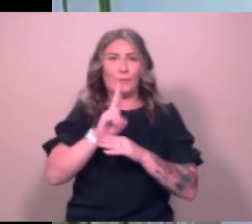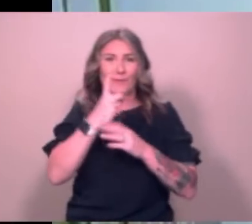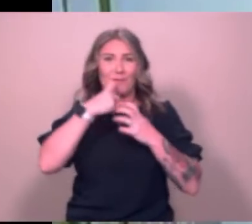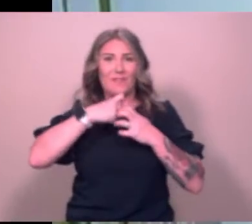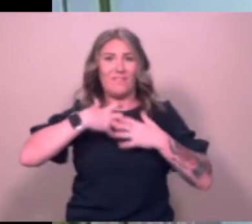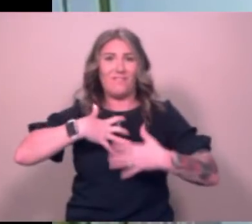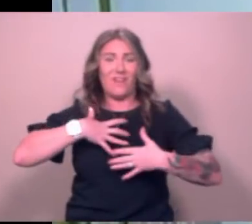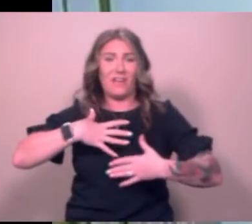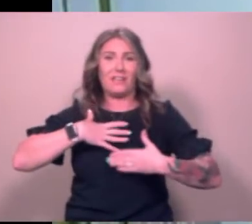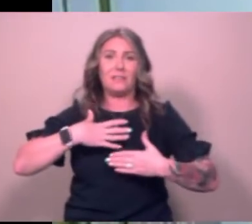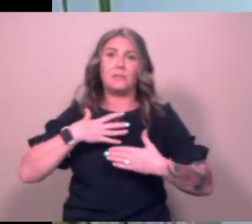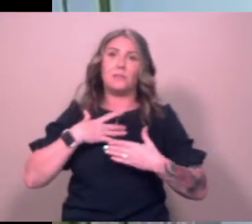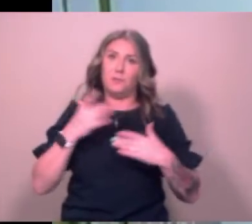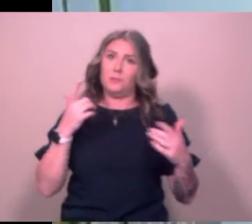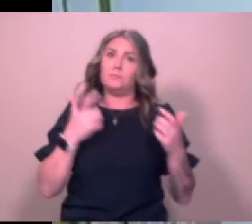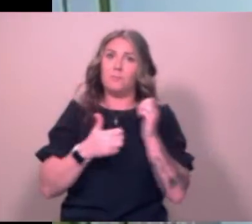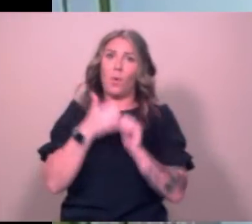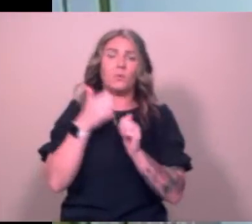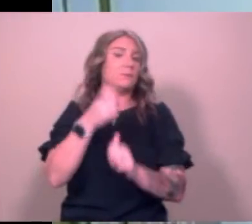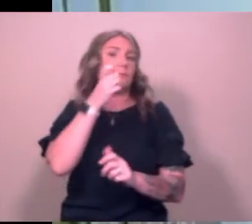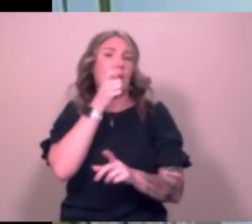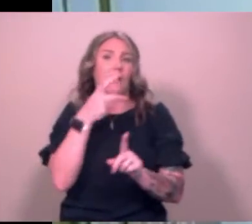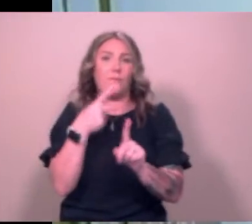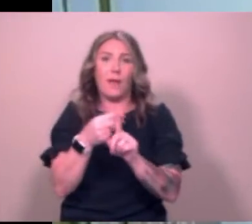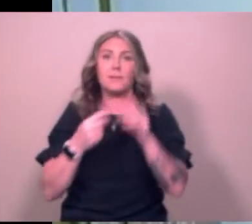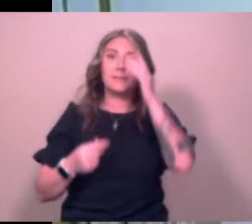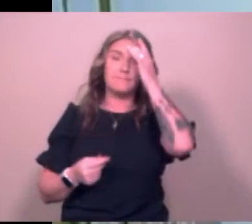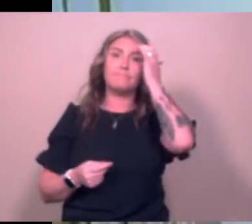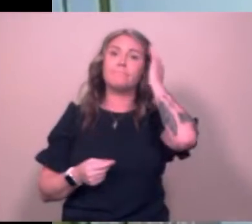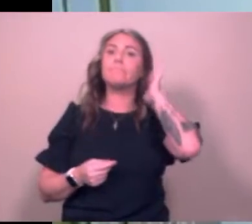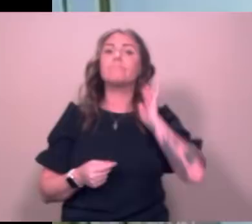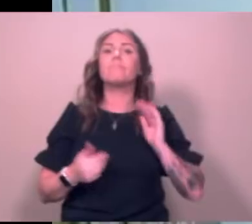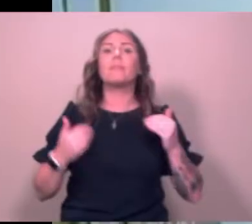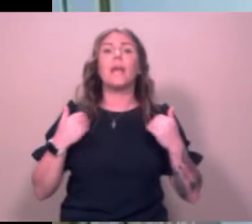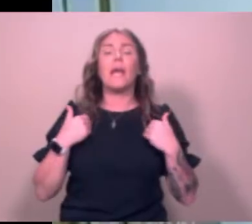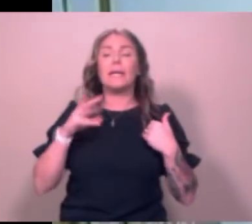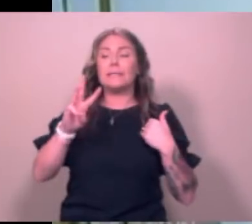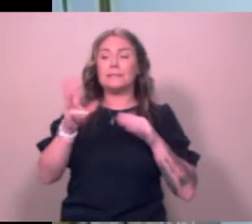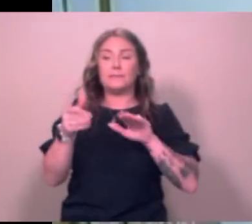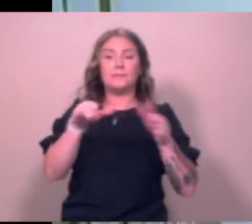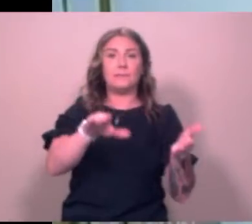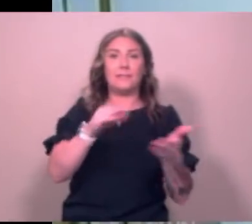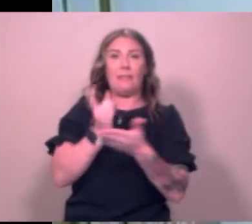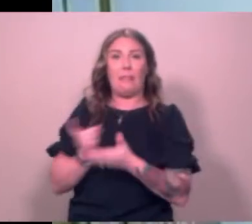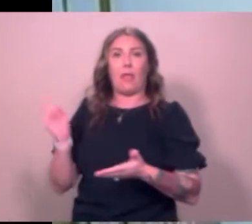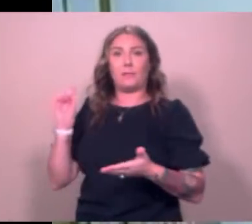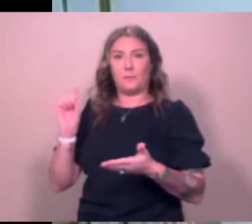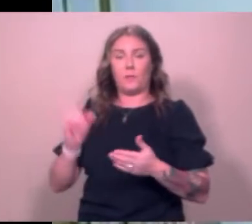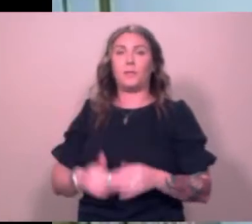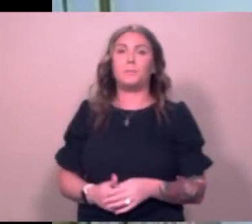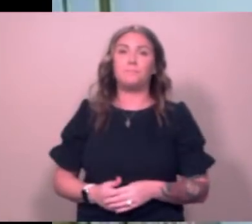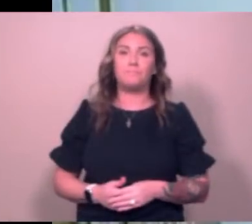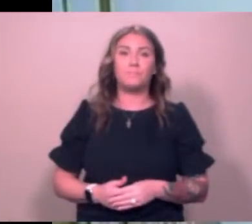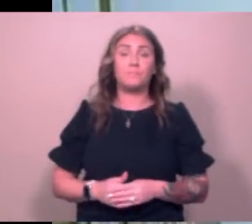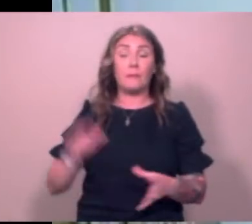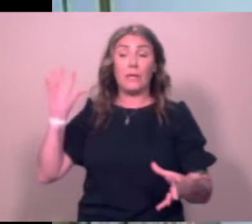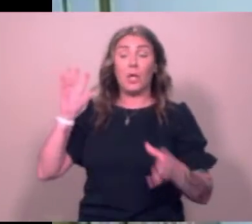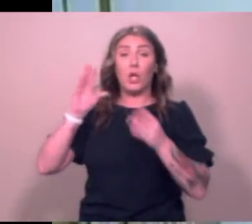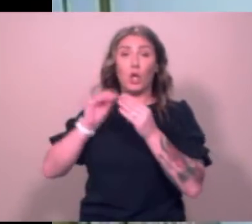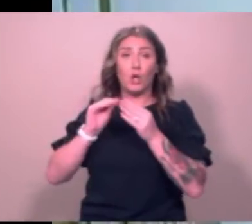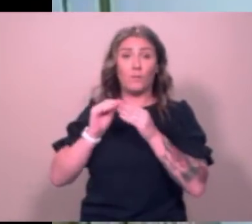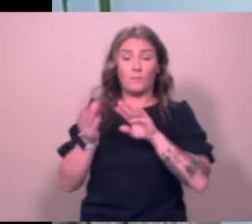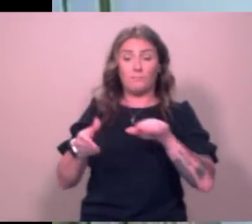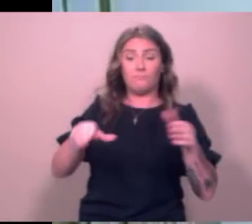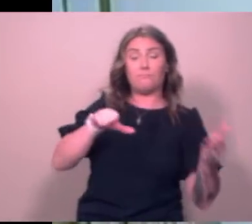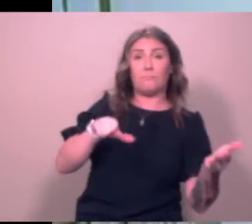are by and large unvaccinated. We did have 6 deaths last week. Our overall